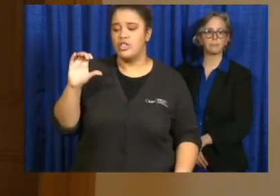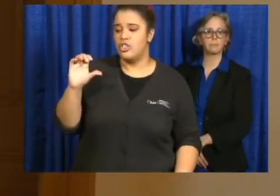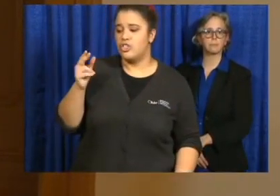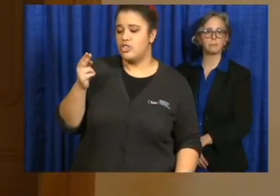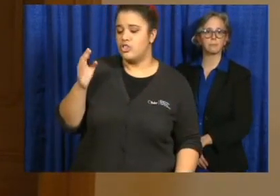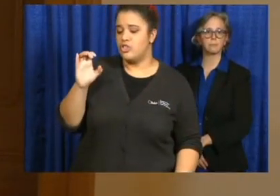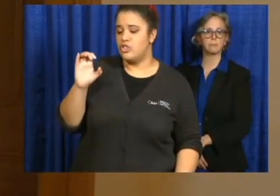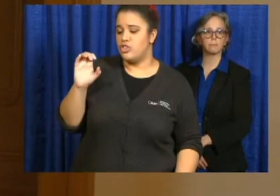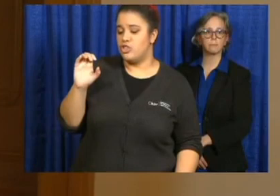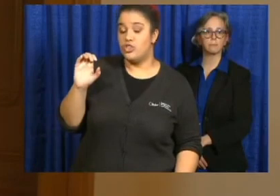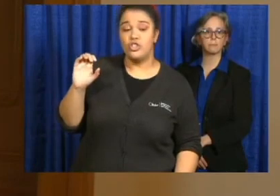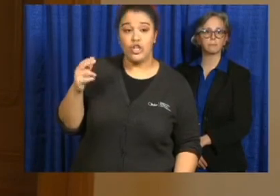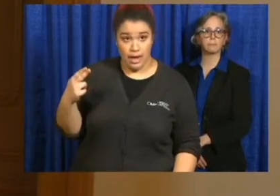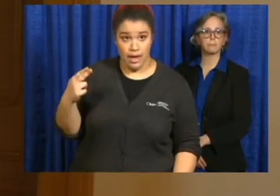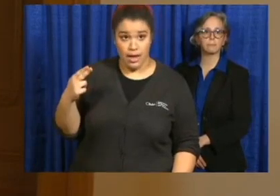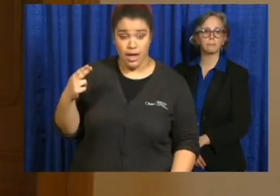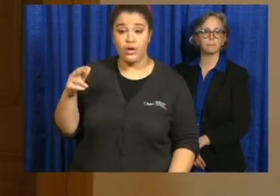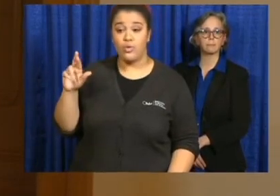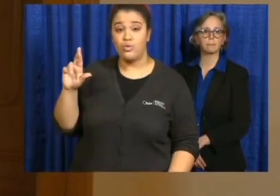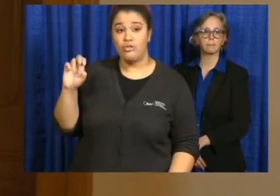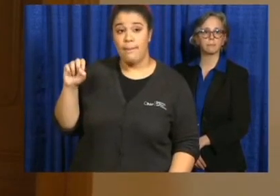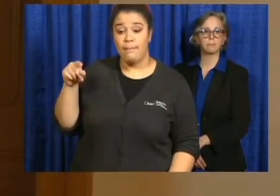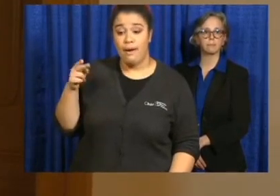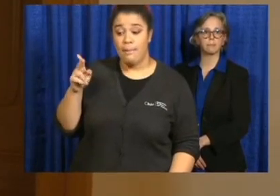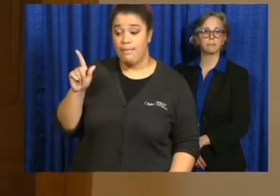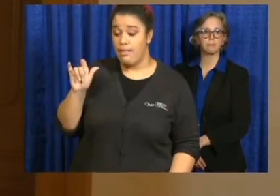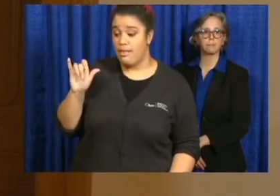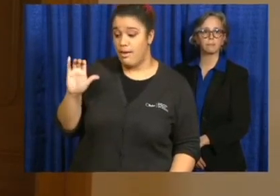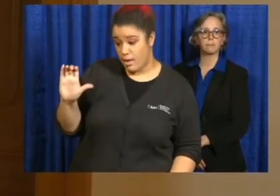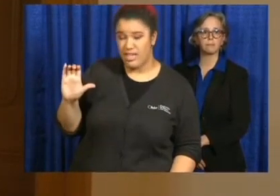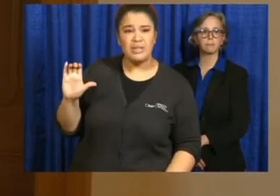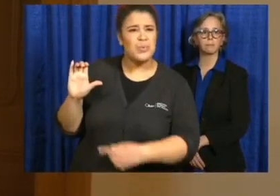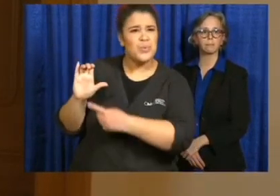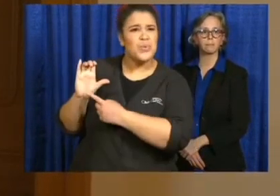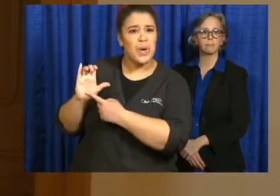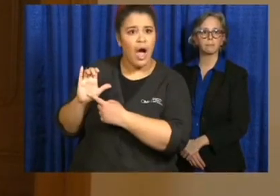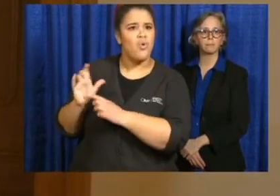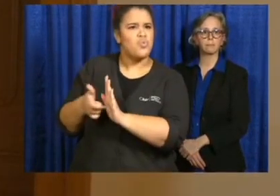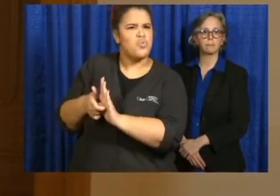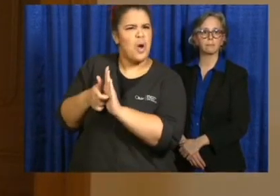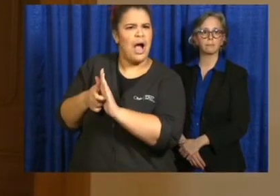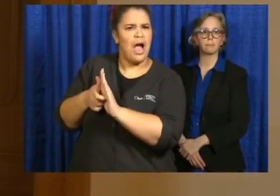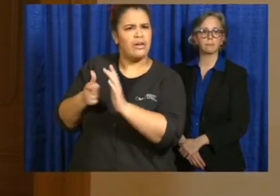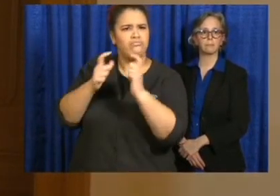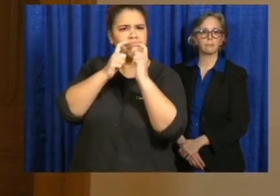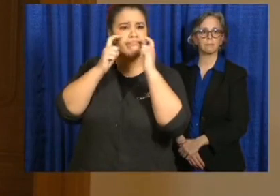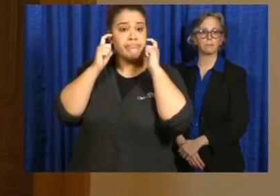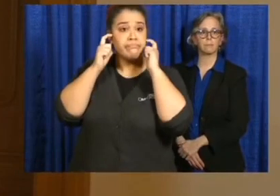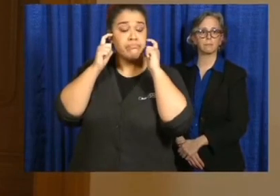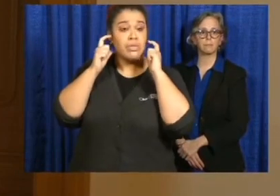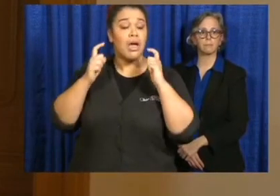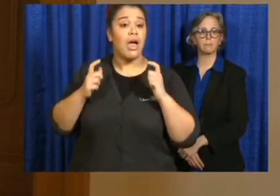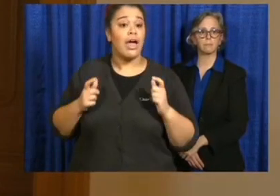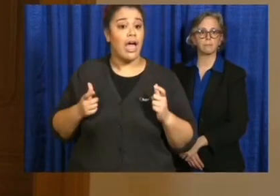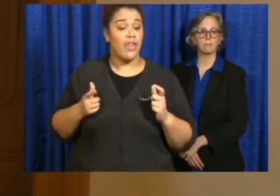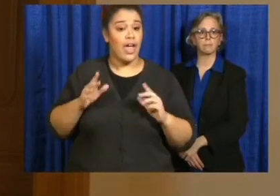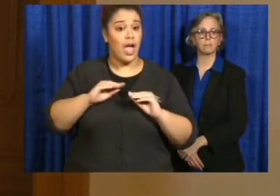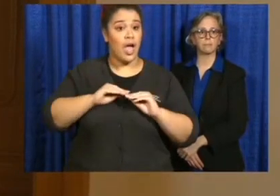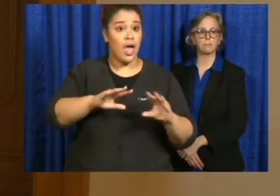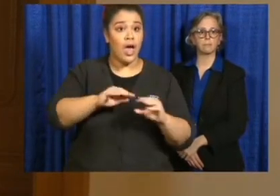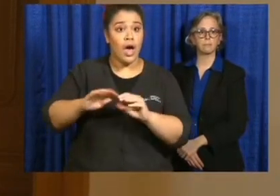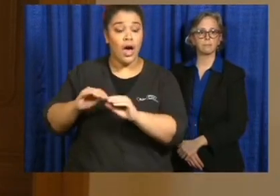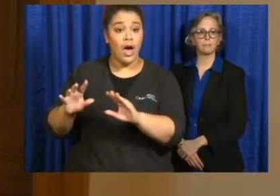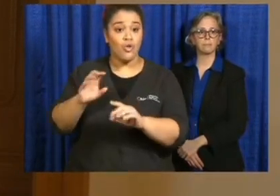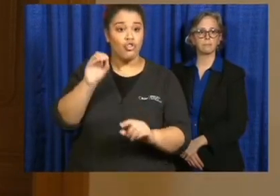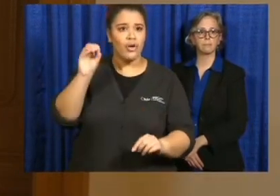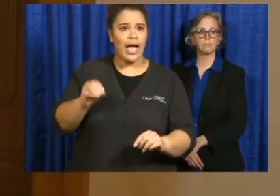quite a bit lower than the average in Europe and here in the United States. And the CDC, the Washington Post, reported that the CDC